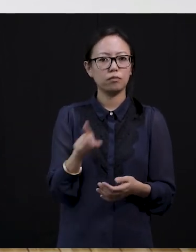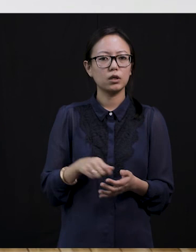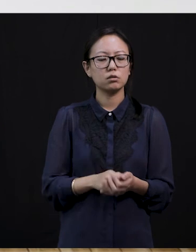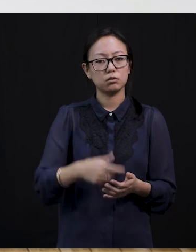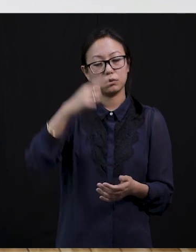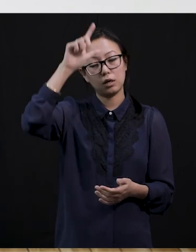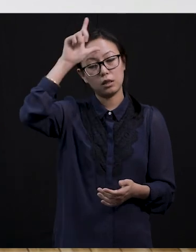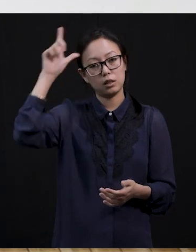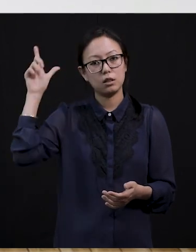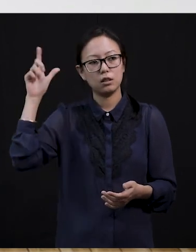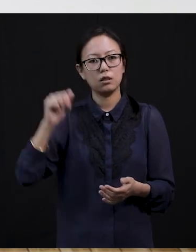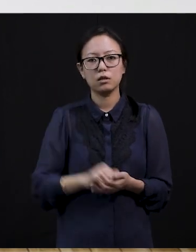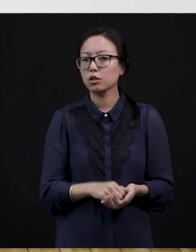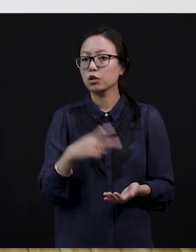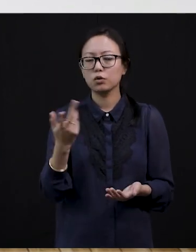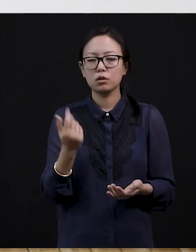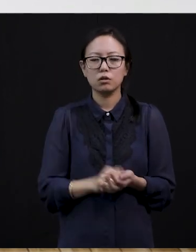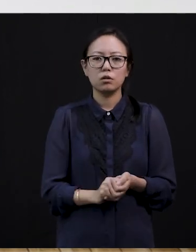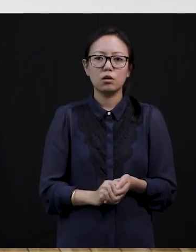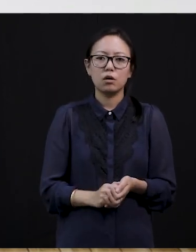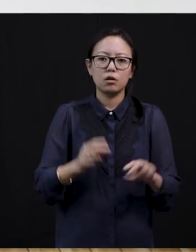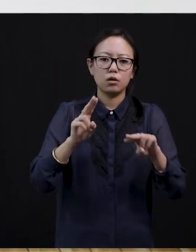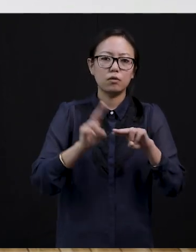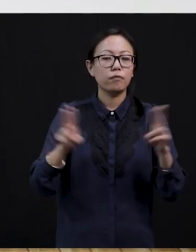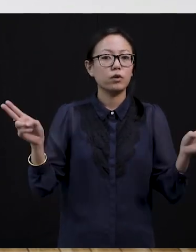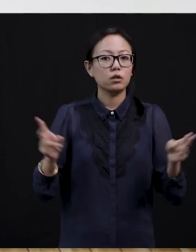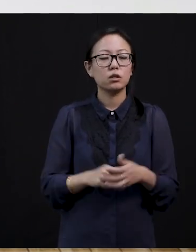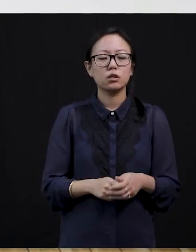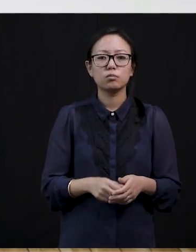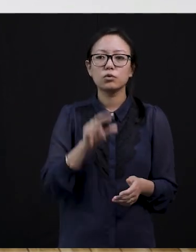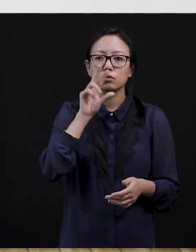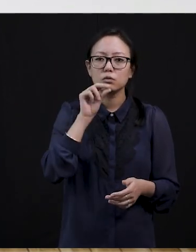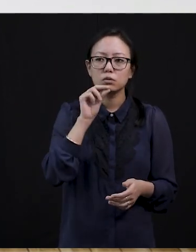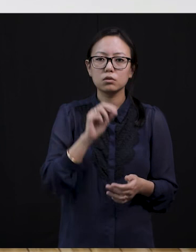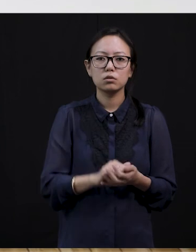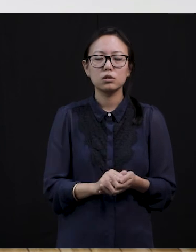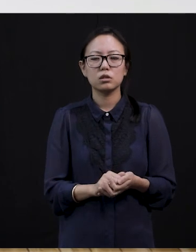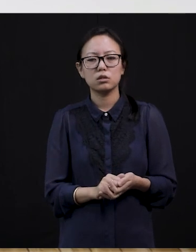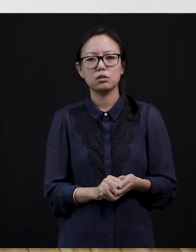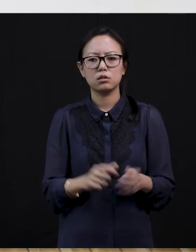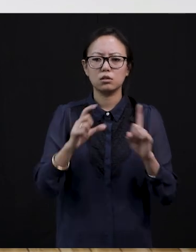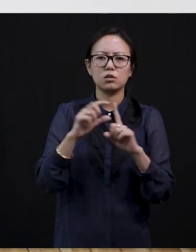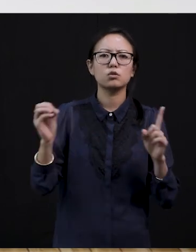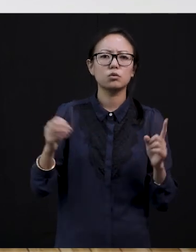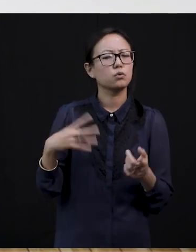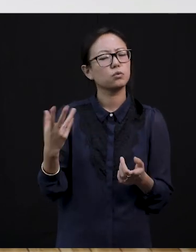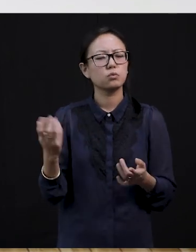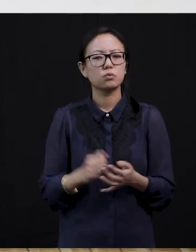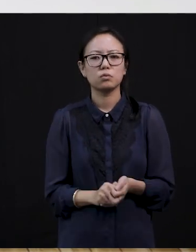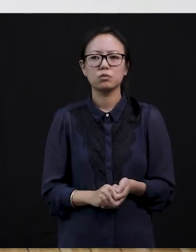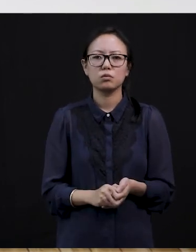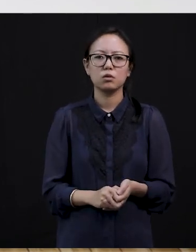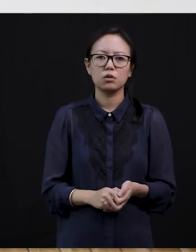have the freedom to choose, the freedom to speak out, and the freedom to do what we want to do as a citizen of